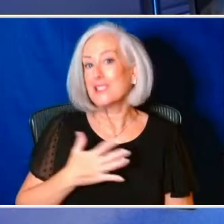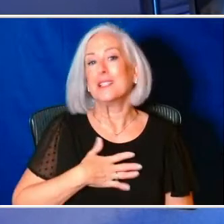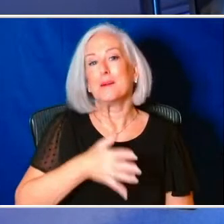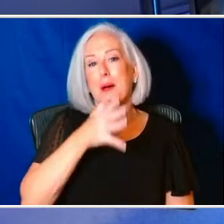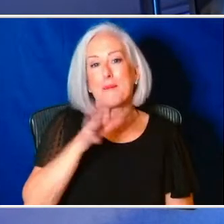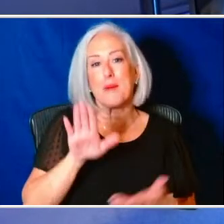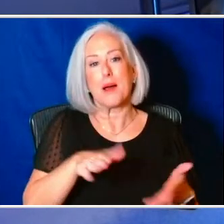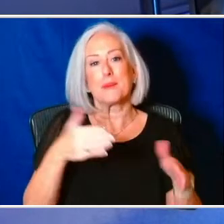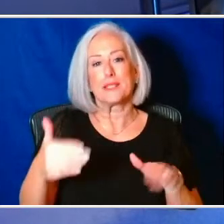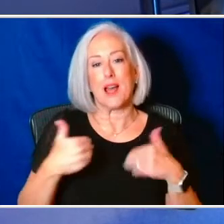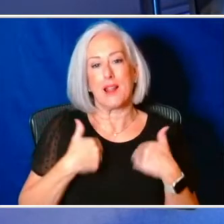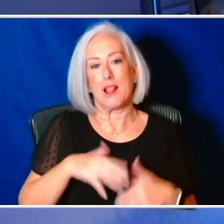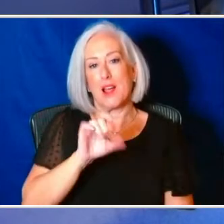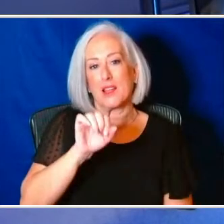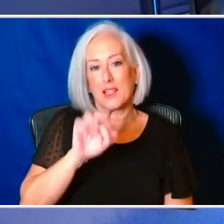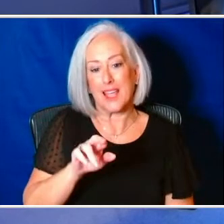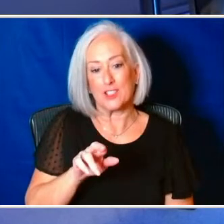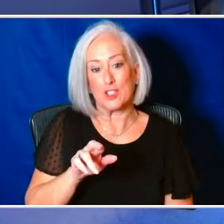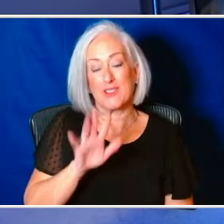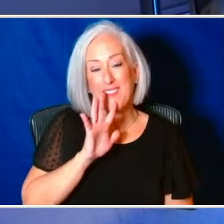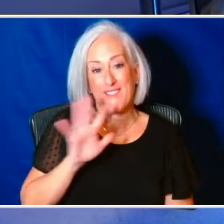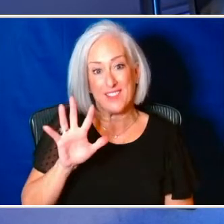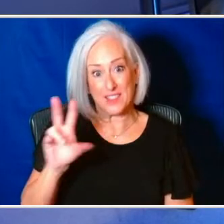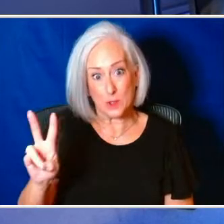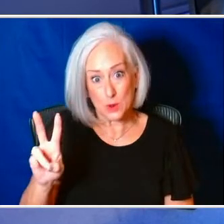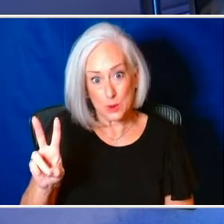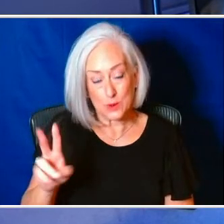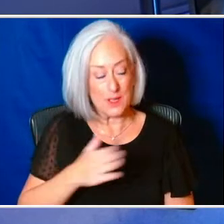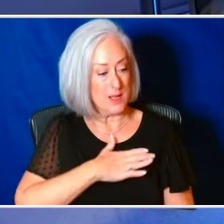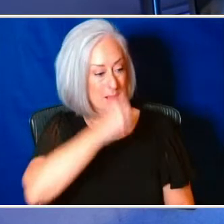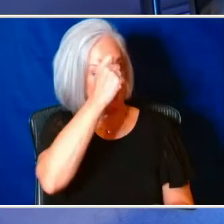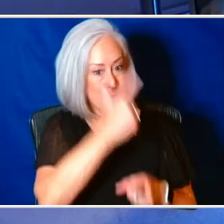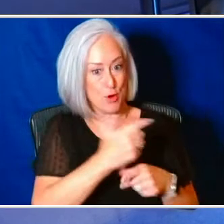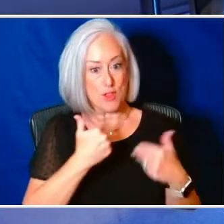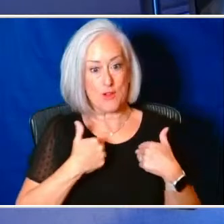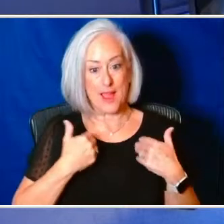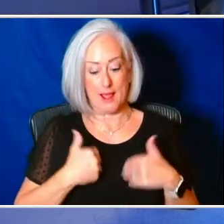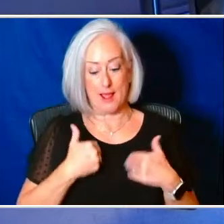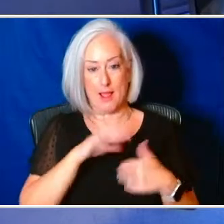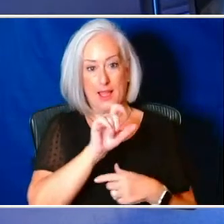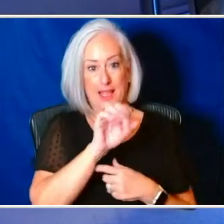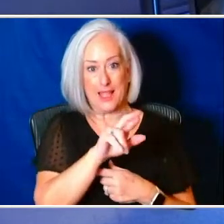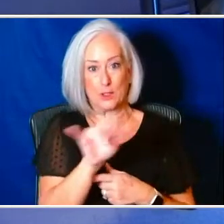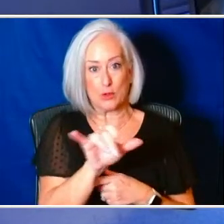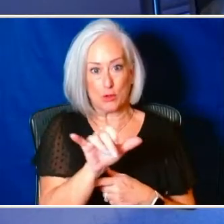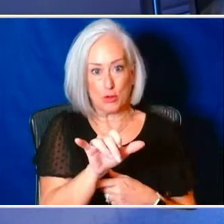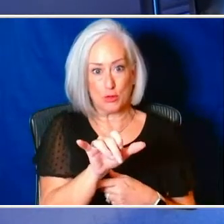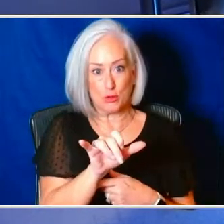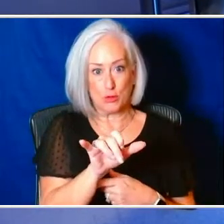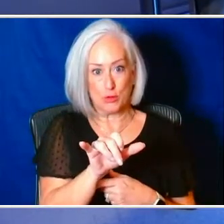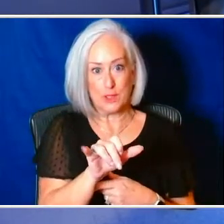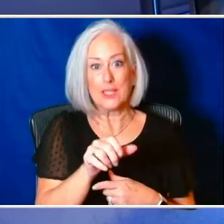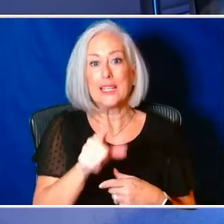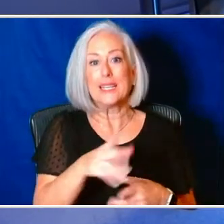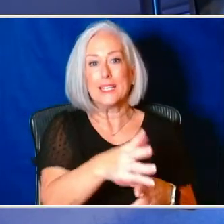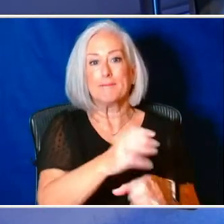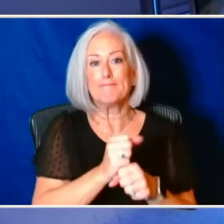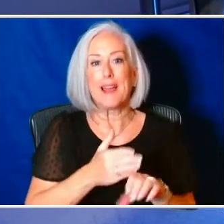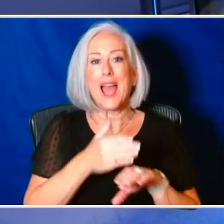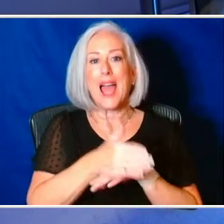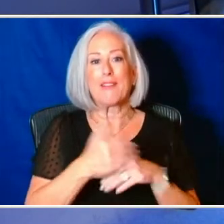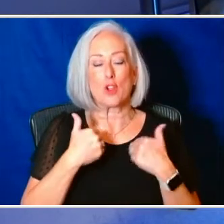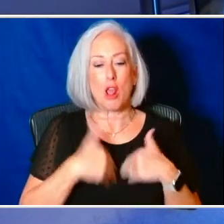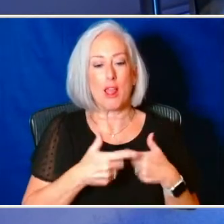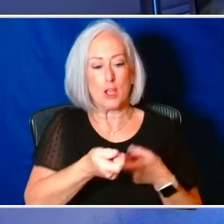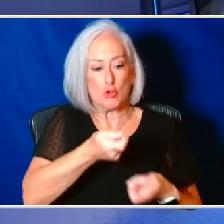my brother had lung cancer as well, and he had that after a lung transplant. Mm-hmm. So this